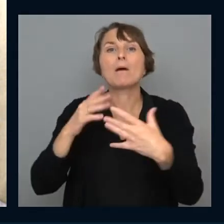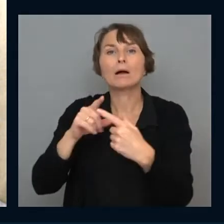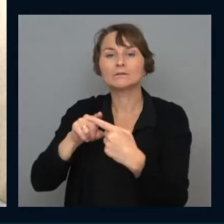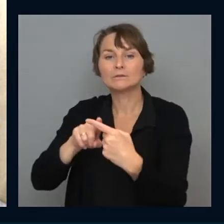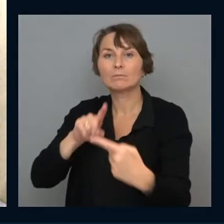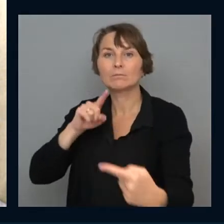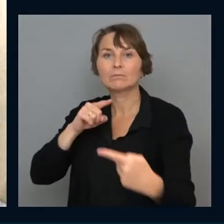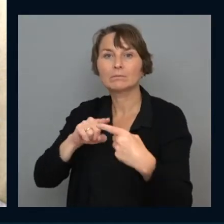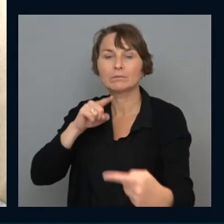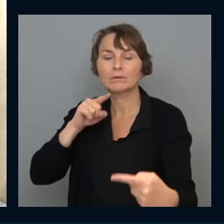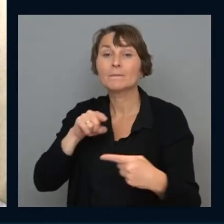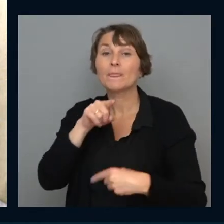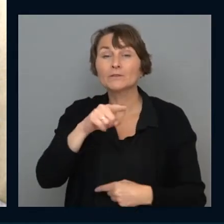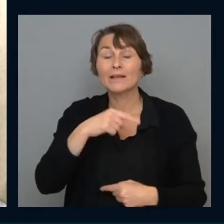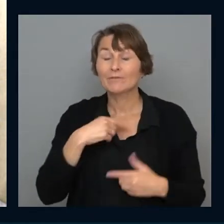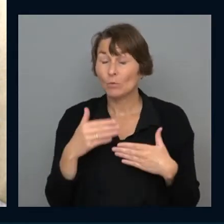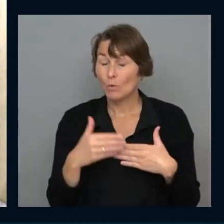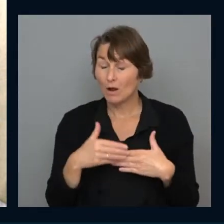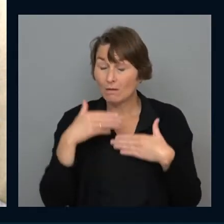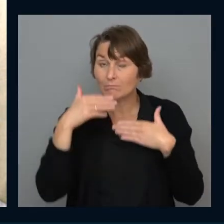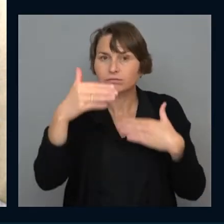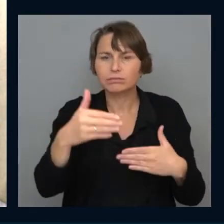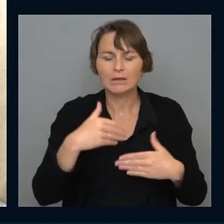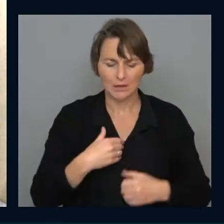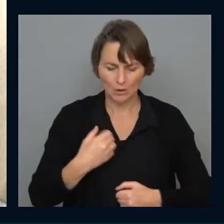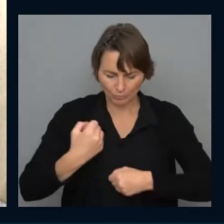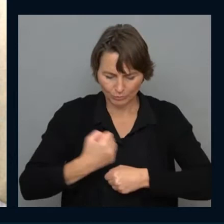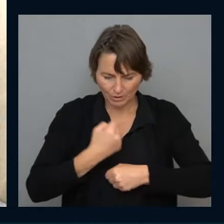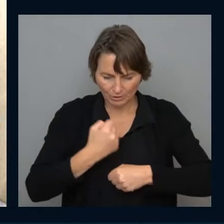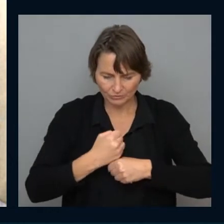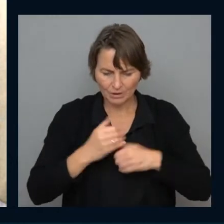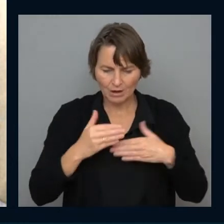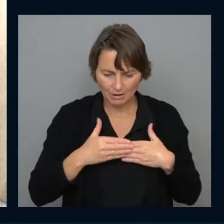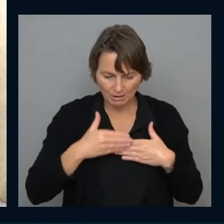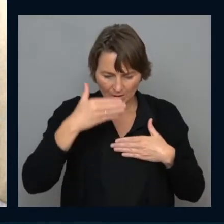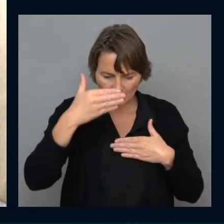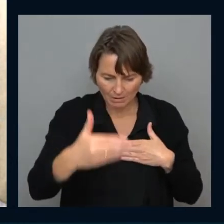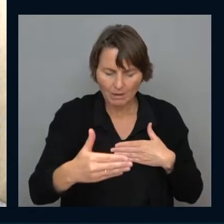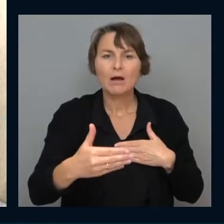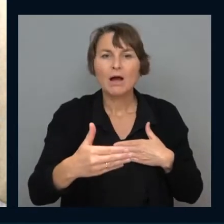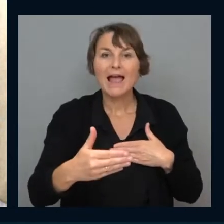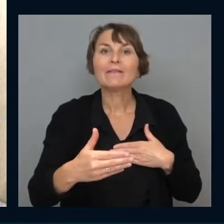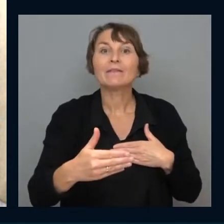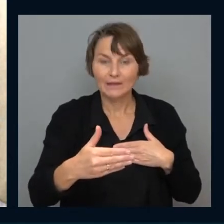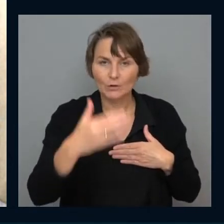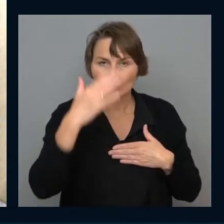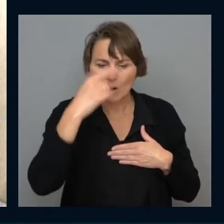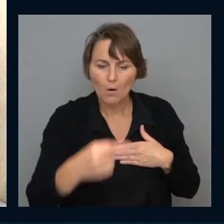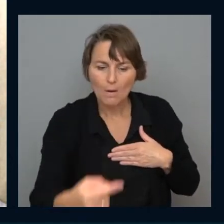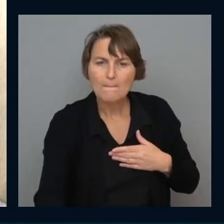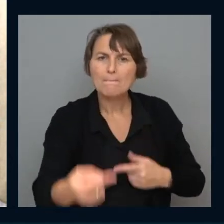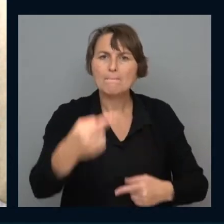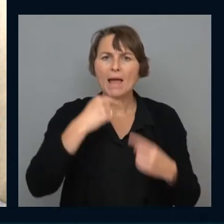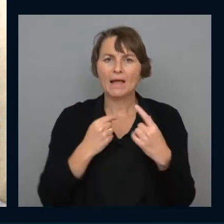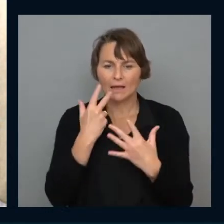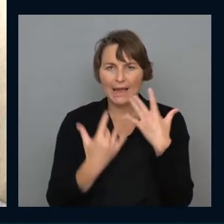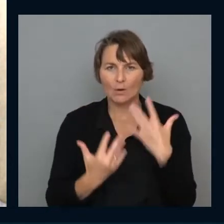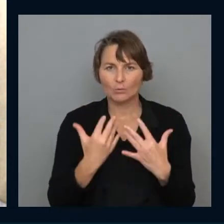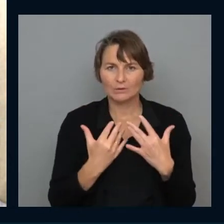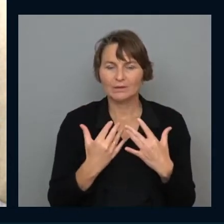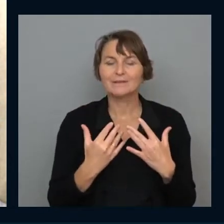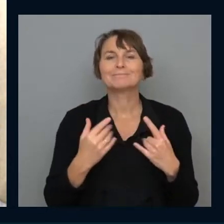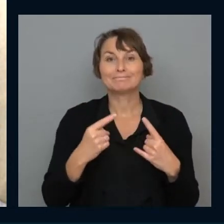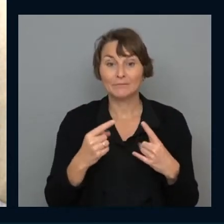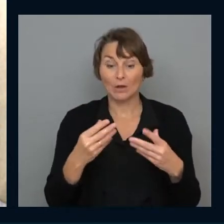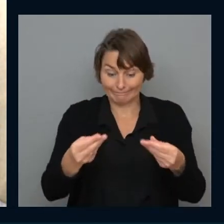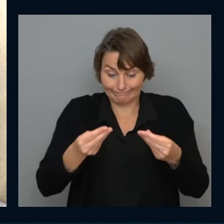out in production, I want it to be gathering telemetry and sending that telemetry back to us because then, and only then, can we determine,